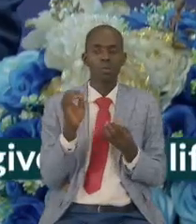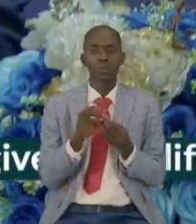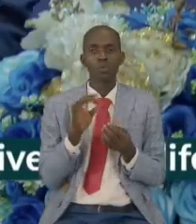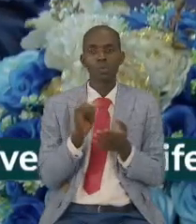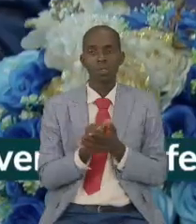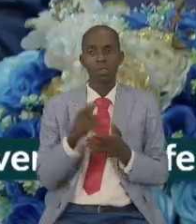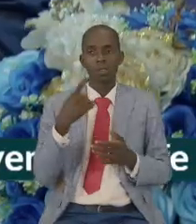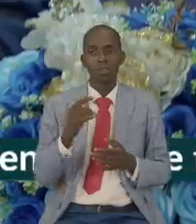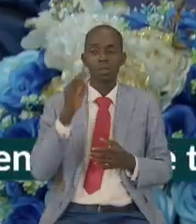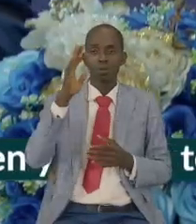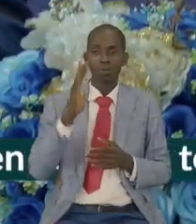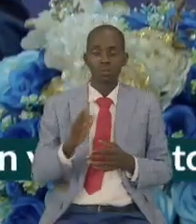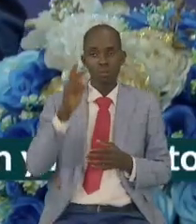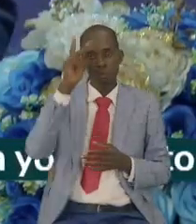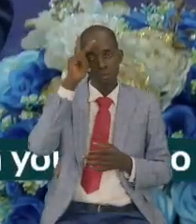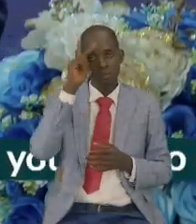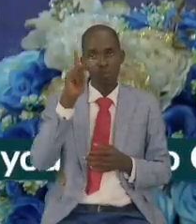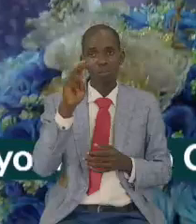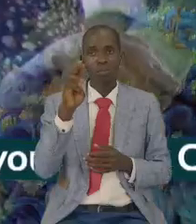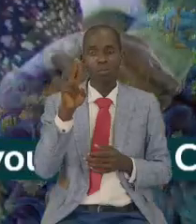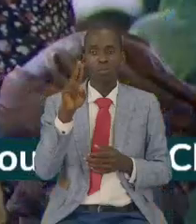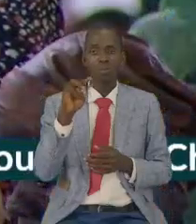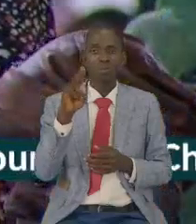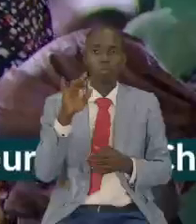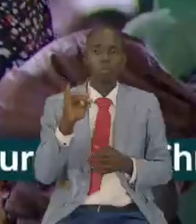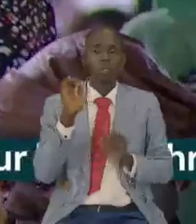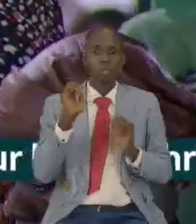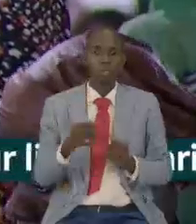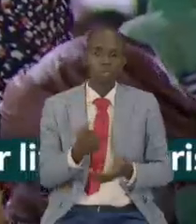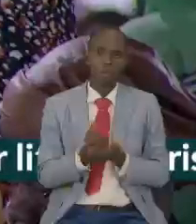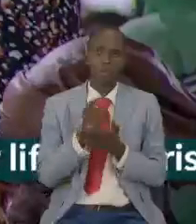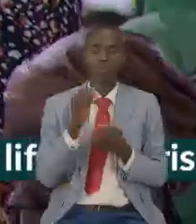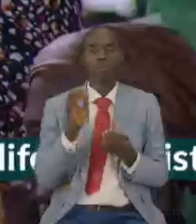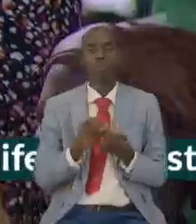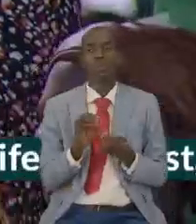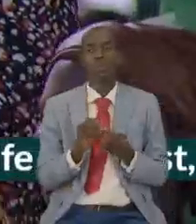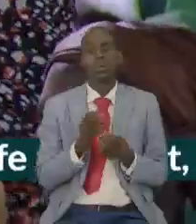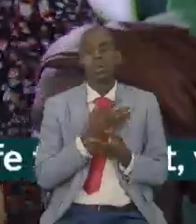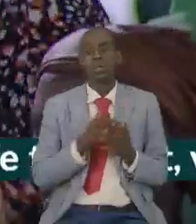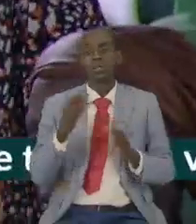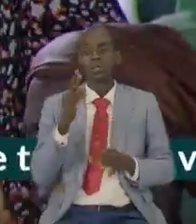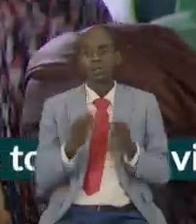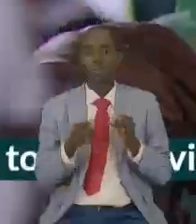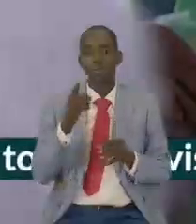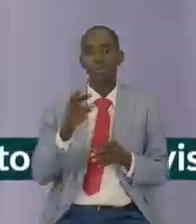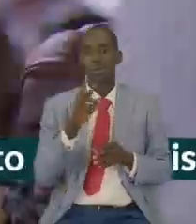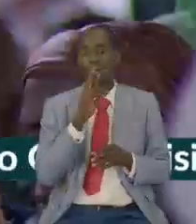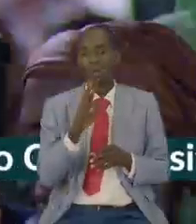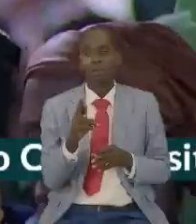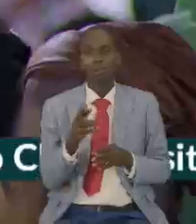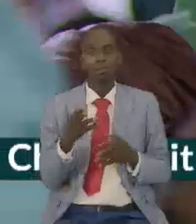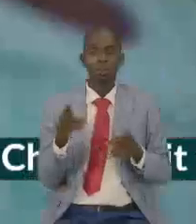them. But yet you are thorough. You are thorough. Check up the digits of their phone